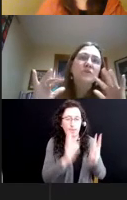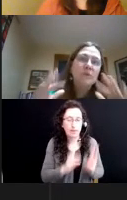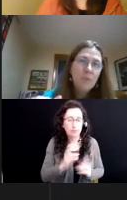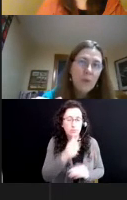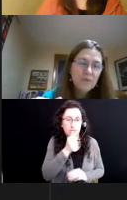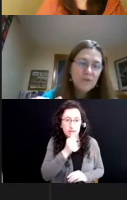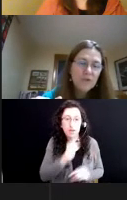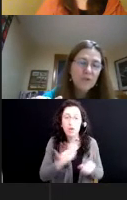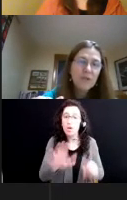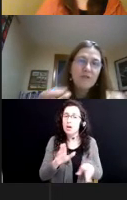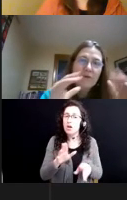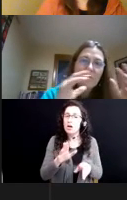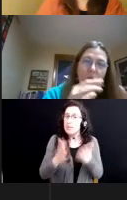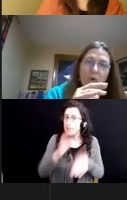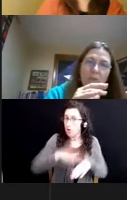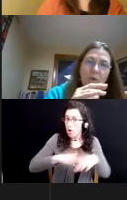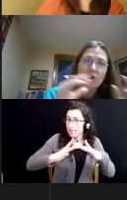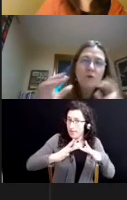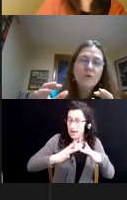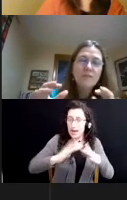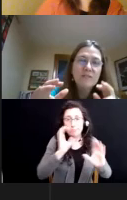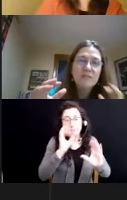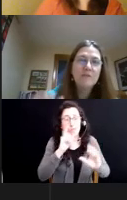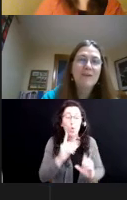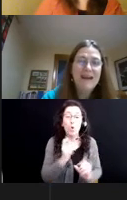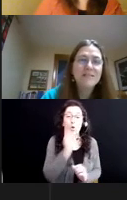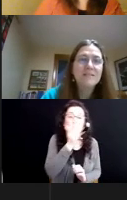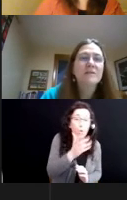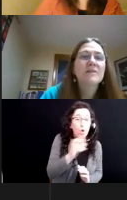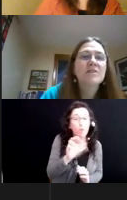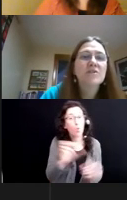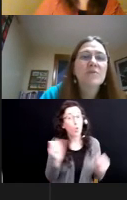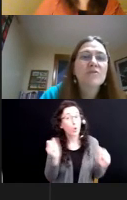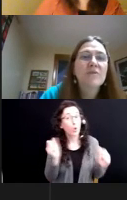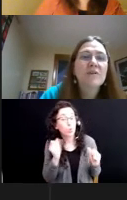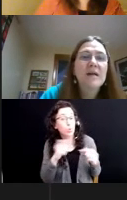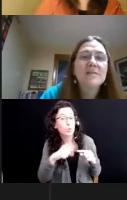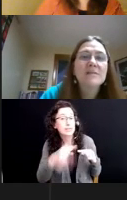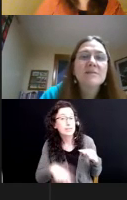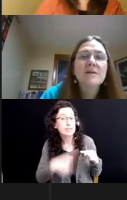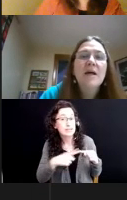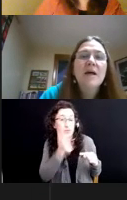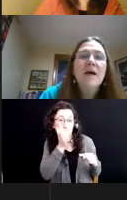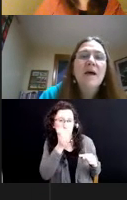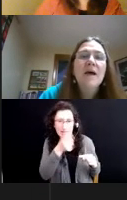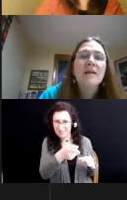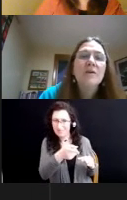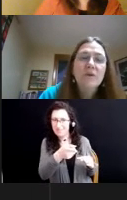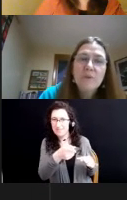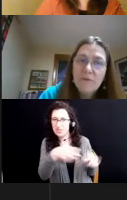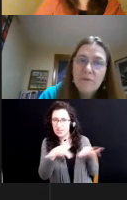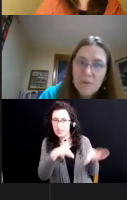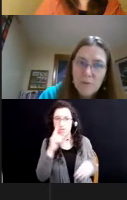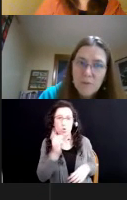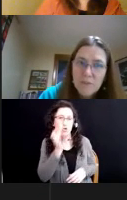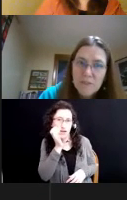You may do a web search looking for a warm or cool season grass. These descriptors are of the grasses. And in